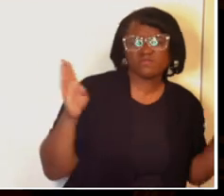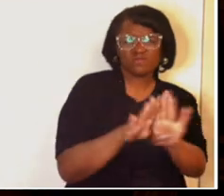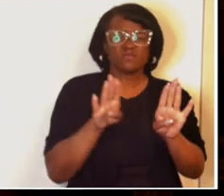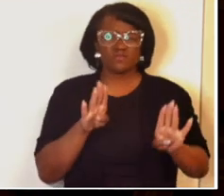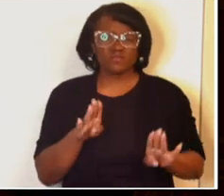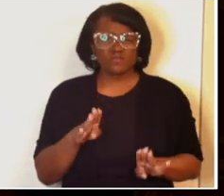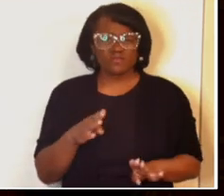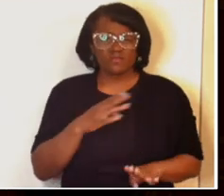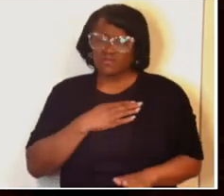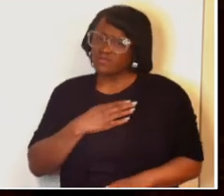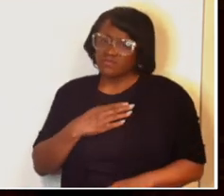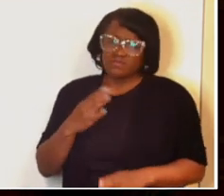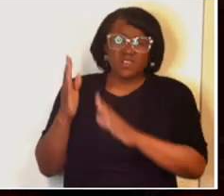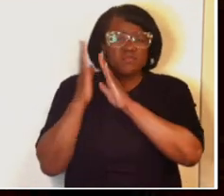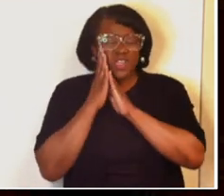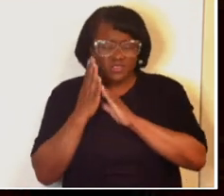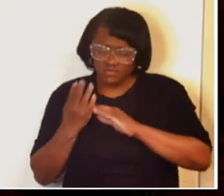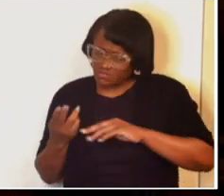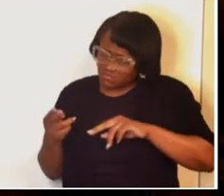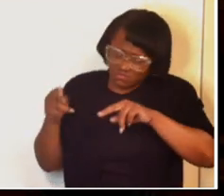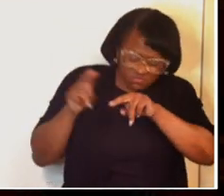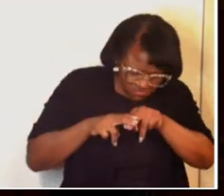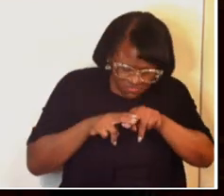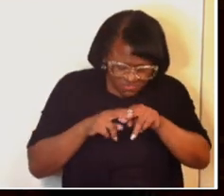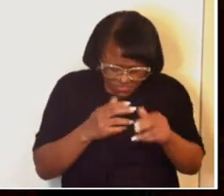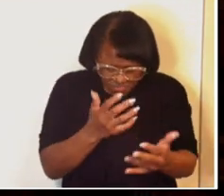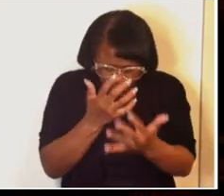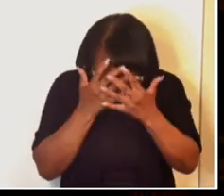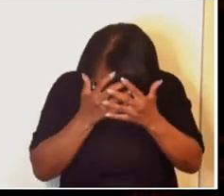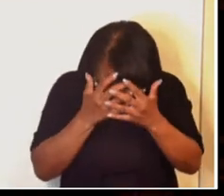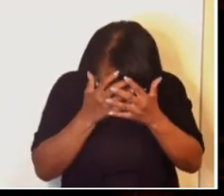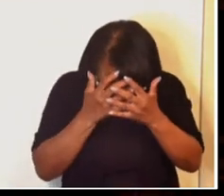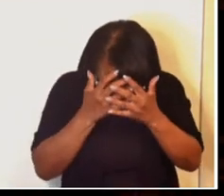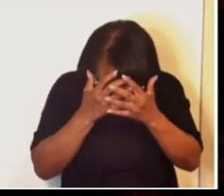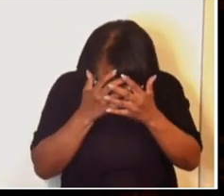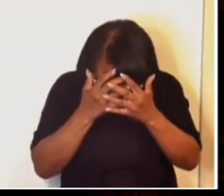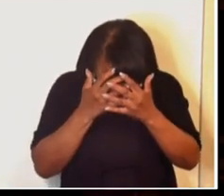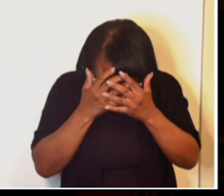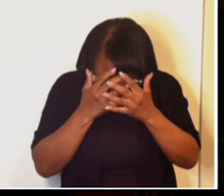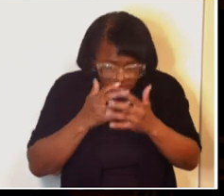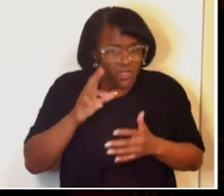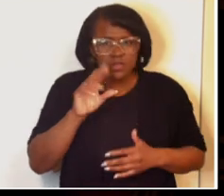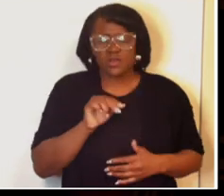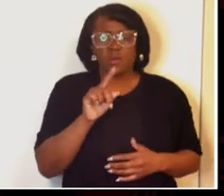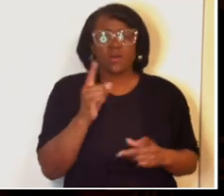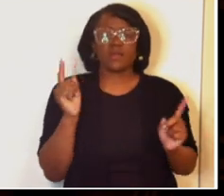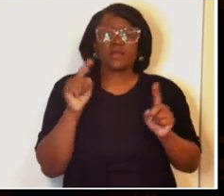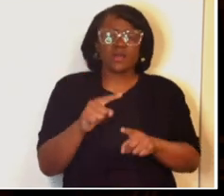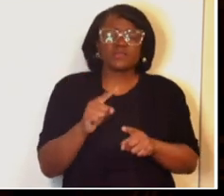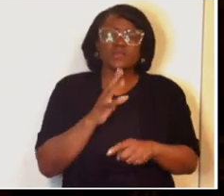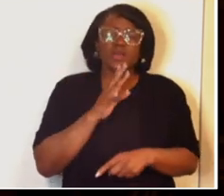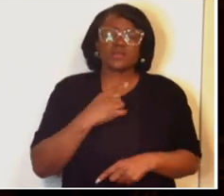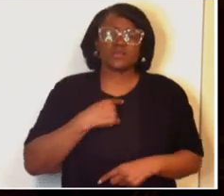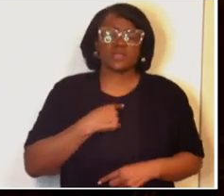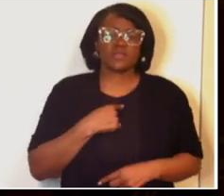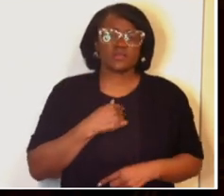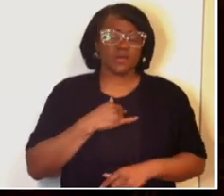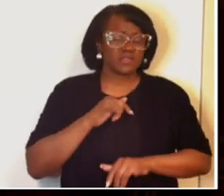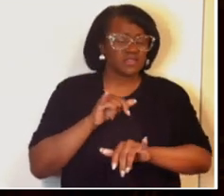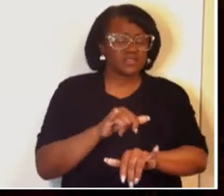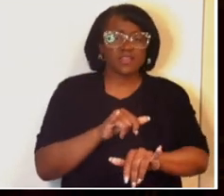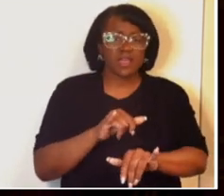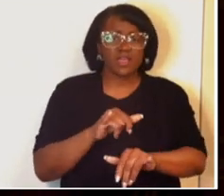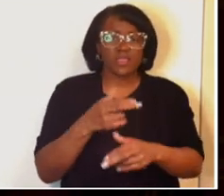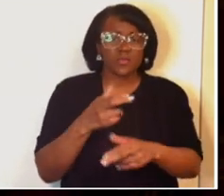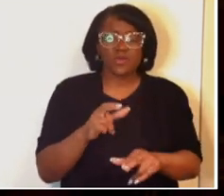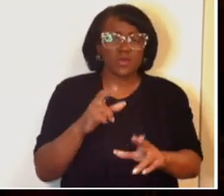bed. I bury my face into the pillow. No one comes to speak with me. And so I lay here in the back room with the lights off until the